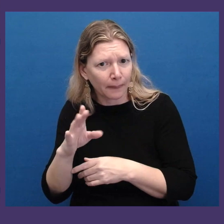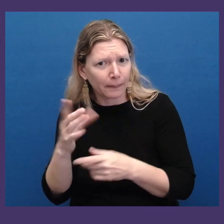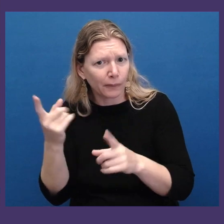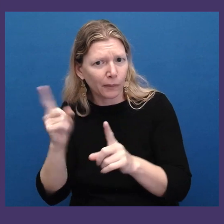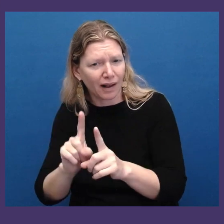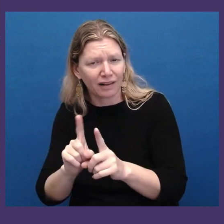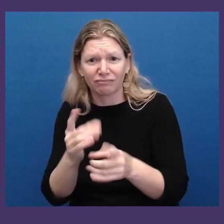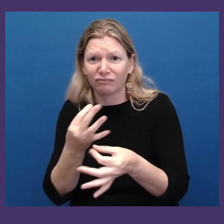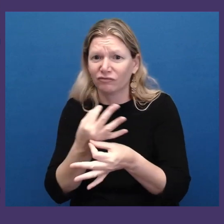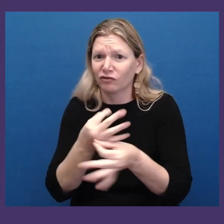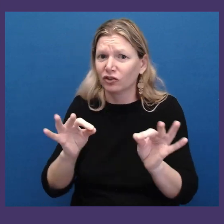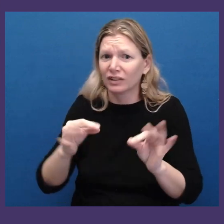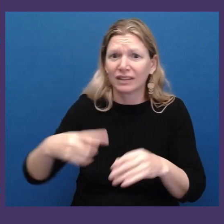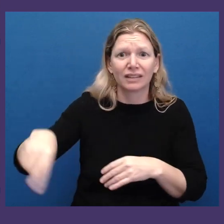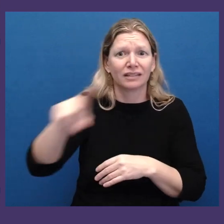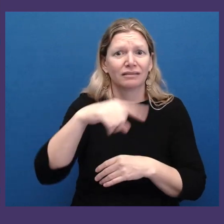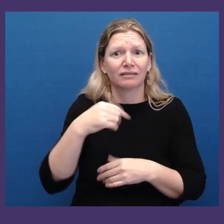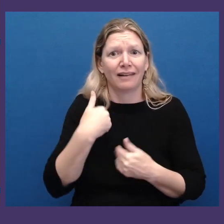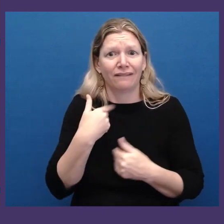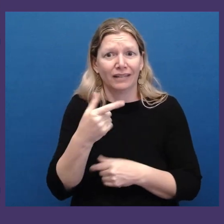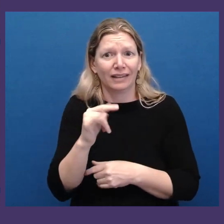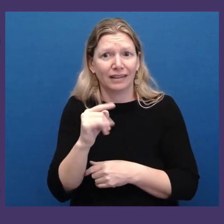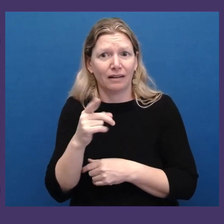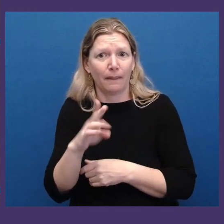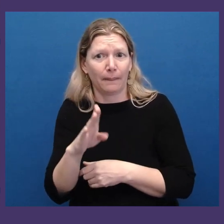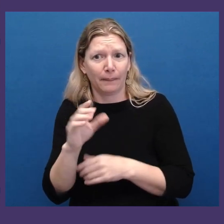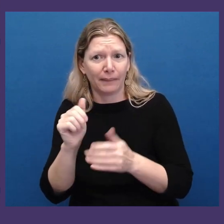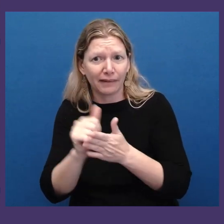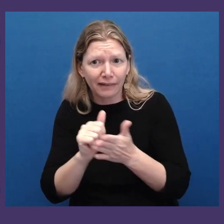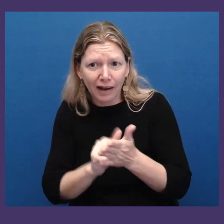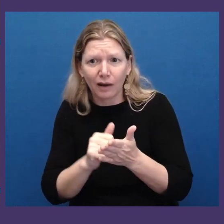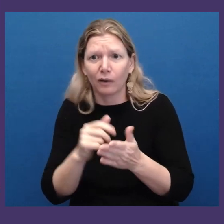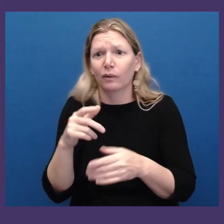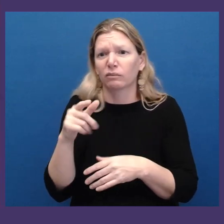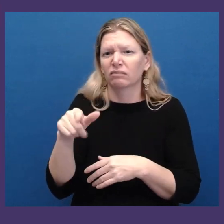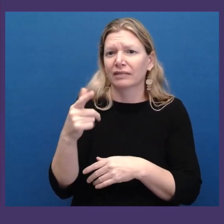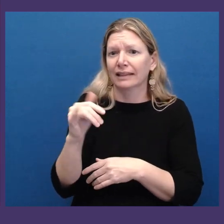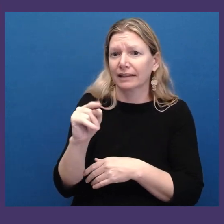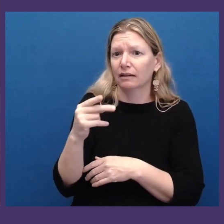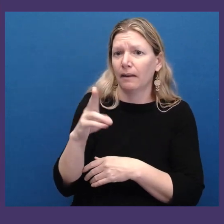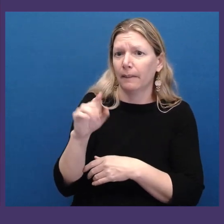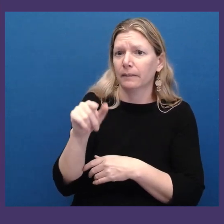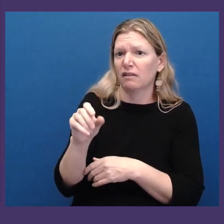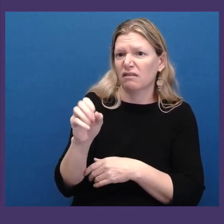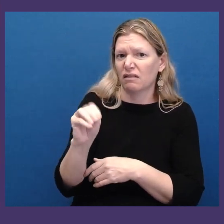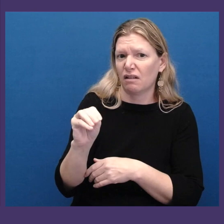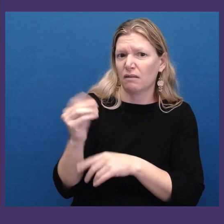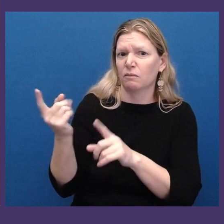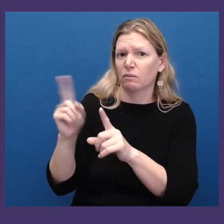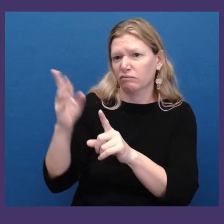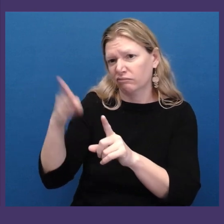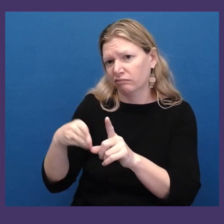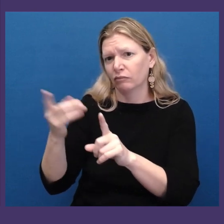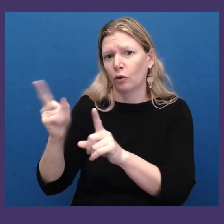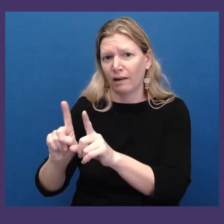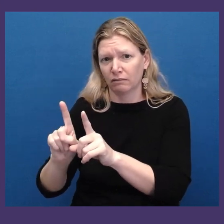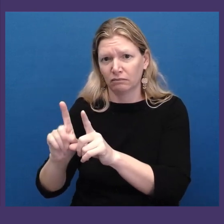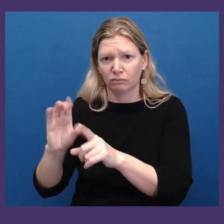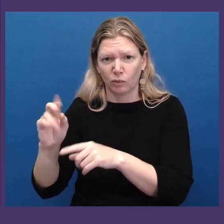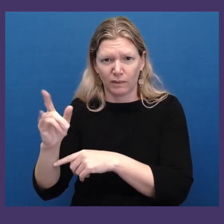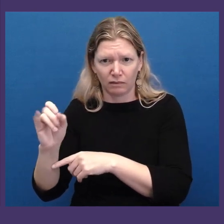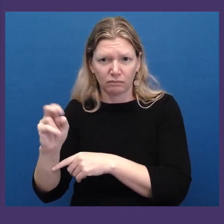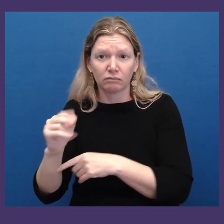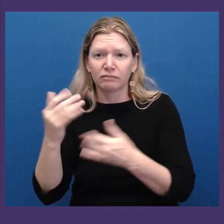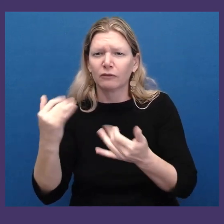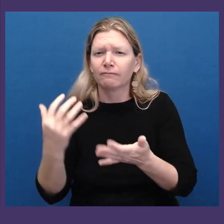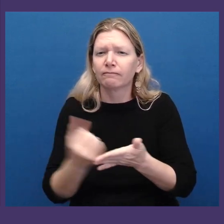github.com/Copilot. Now let's look at one of the latest Copilot innovations. GitHub Copilot now has support for computer vision, which